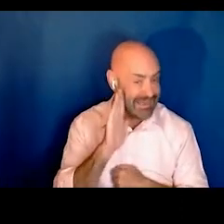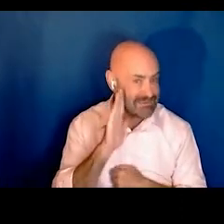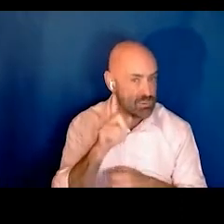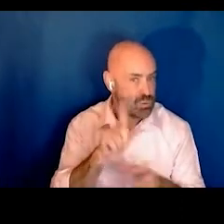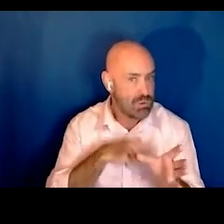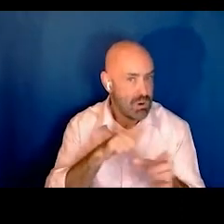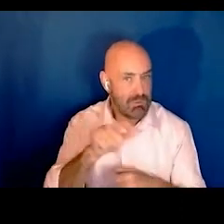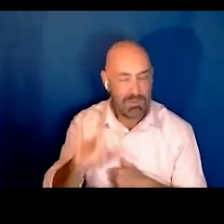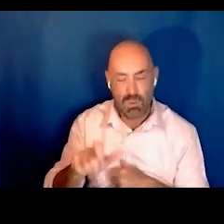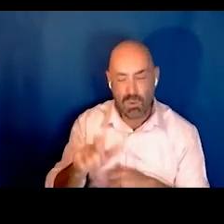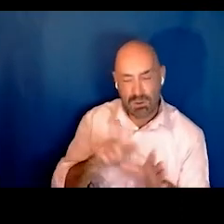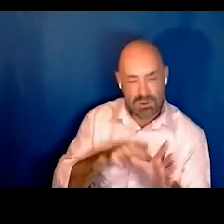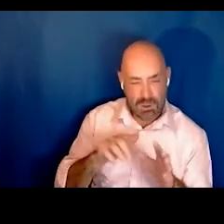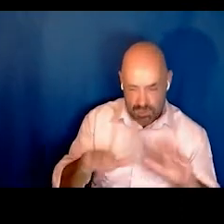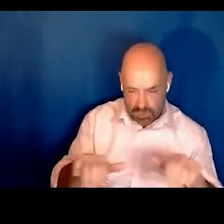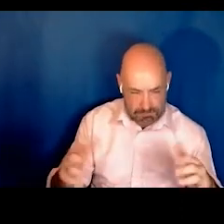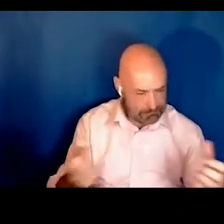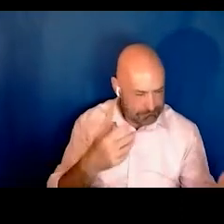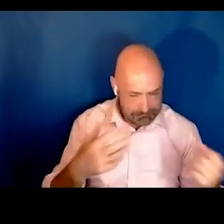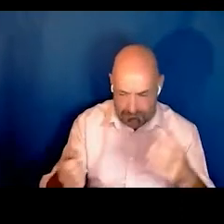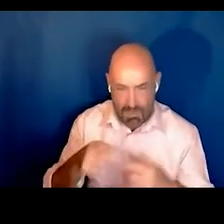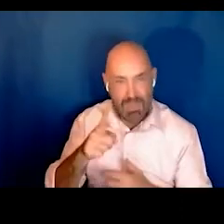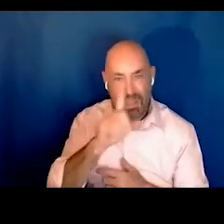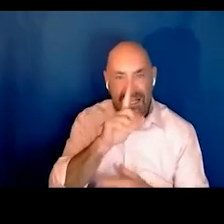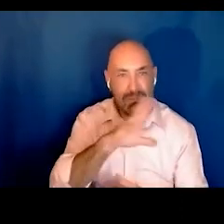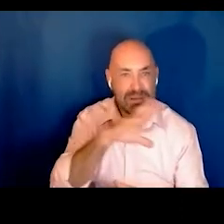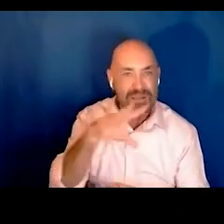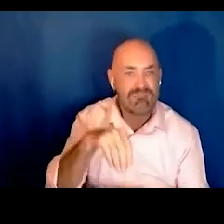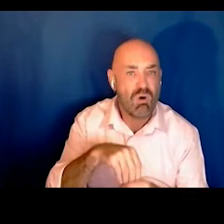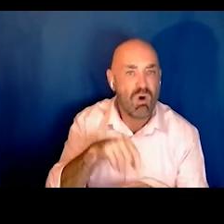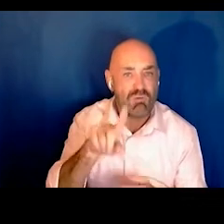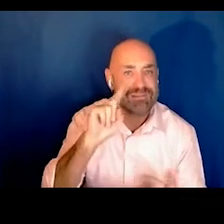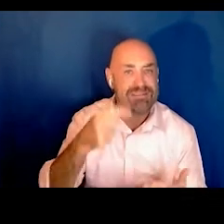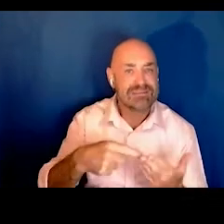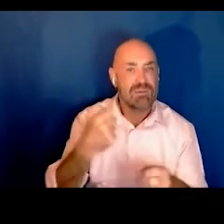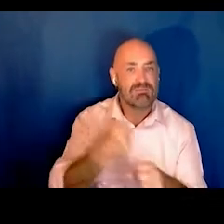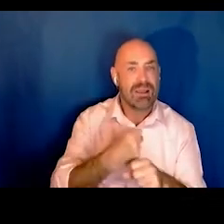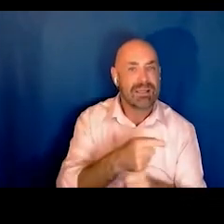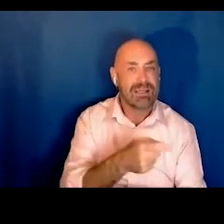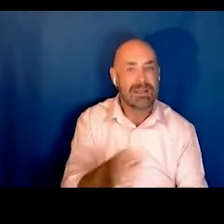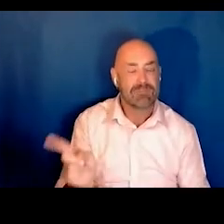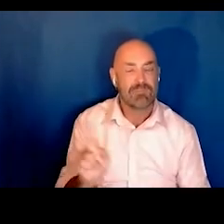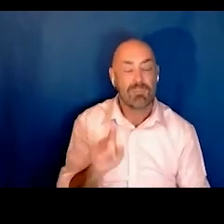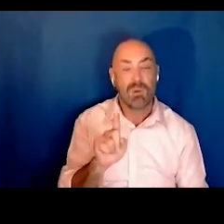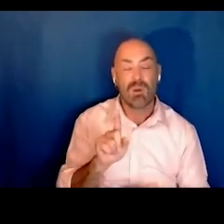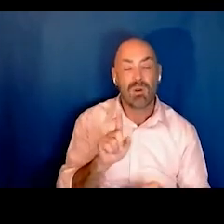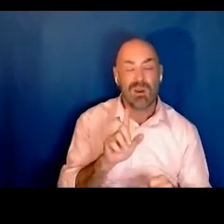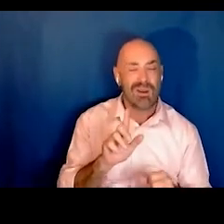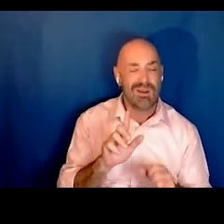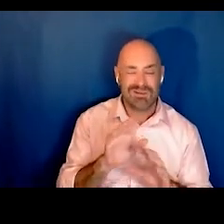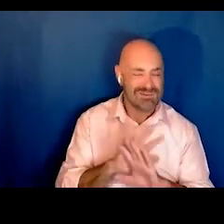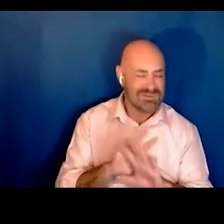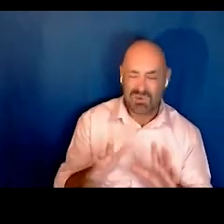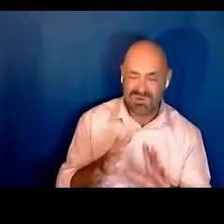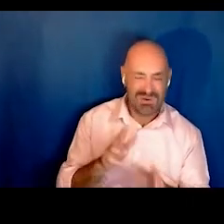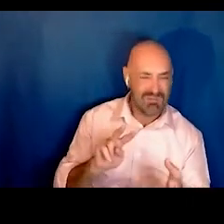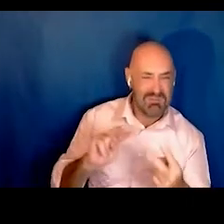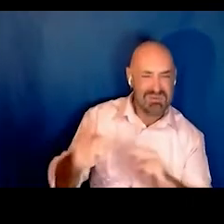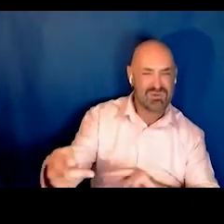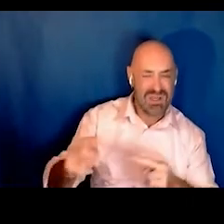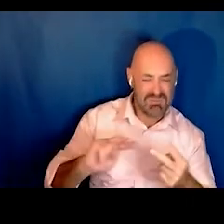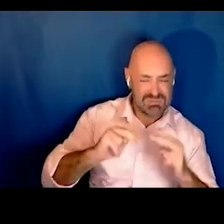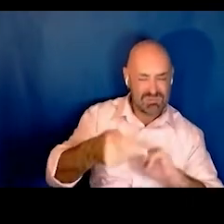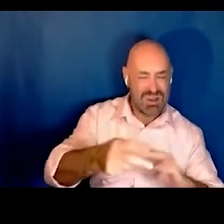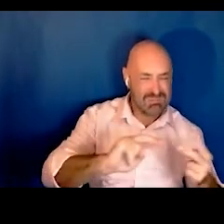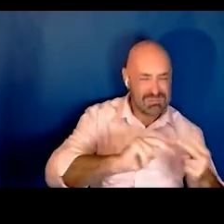provide meaningful opportunities for their involvement in decision-making. You stop the betrayal by showing proportionate and visible